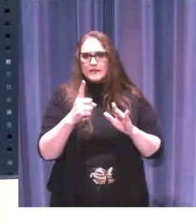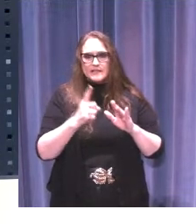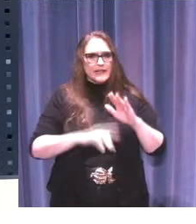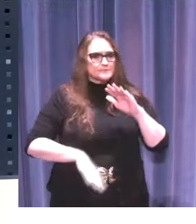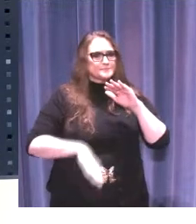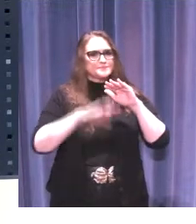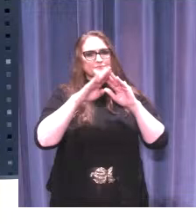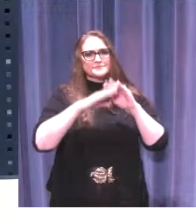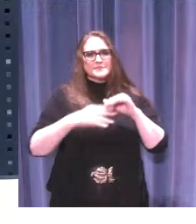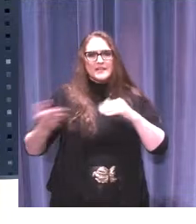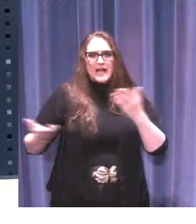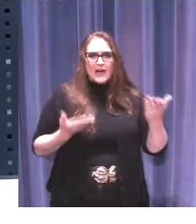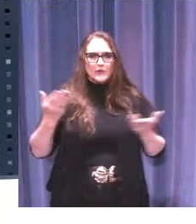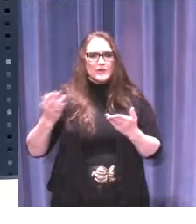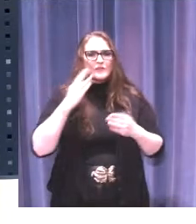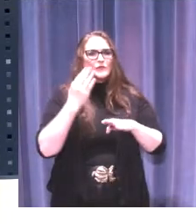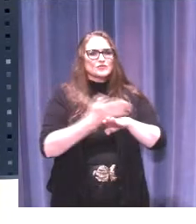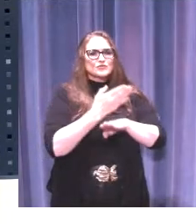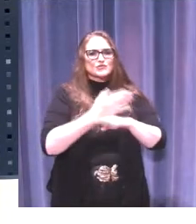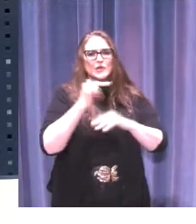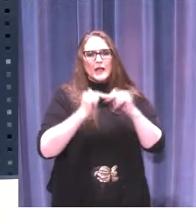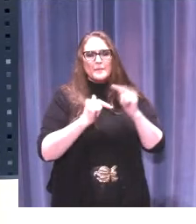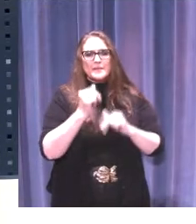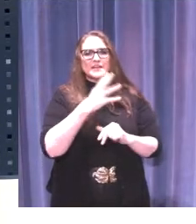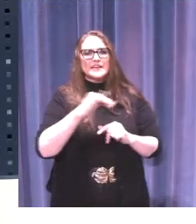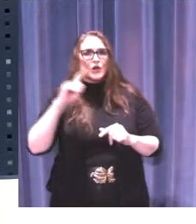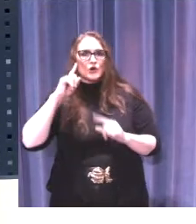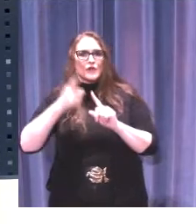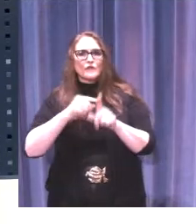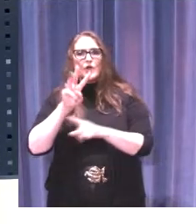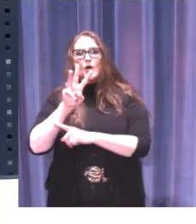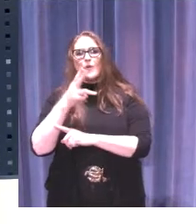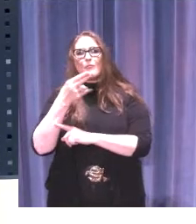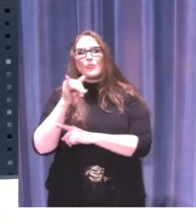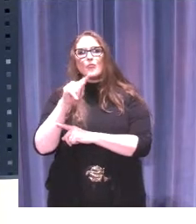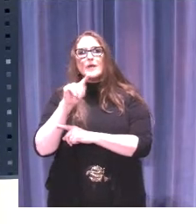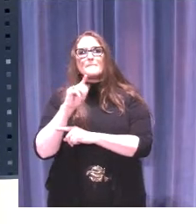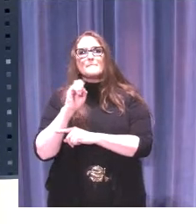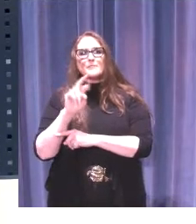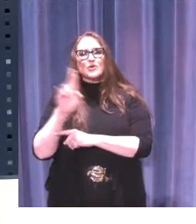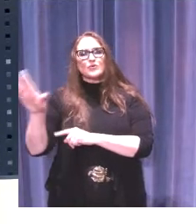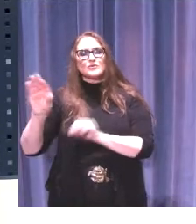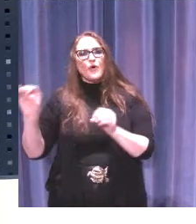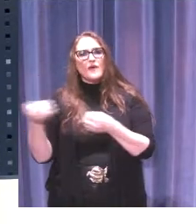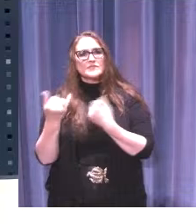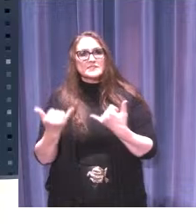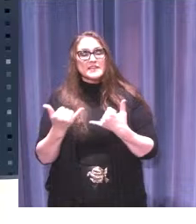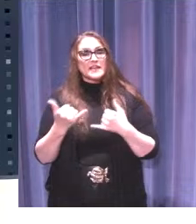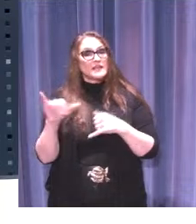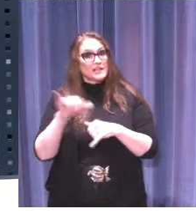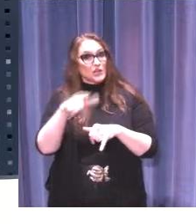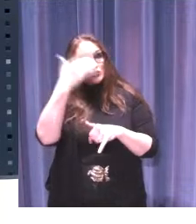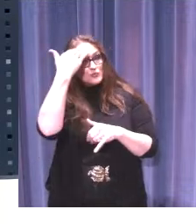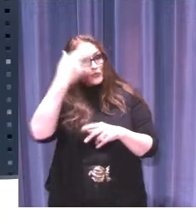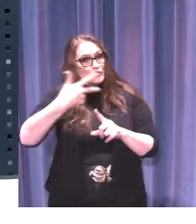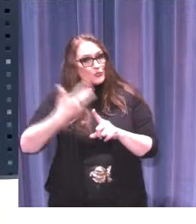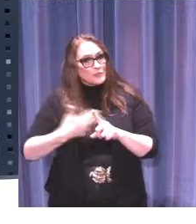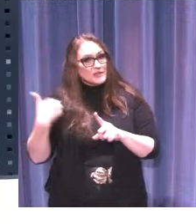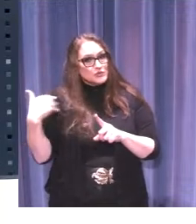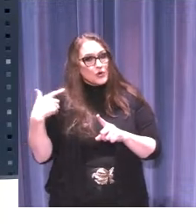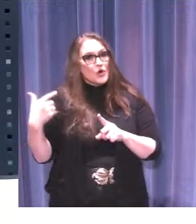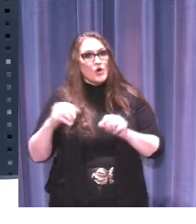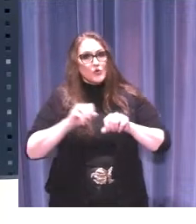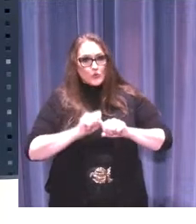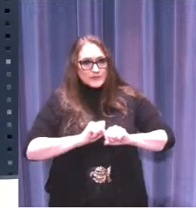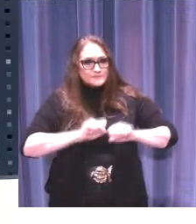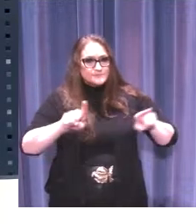construction building. I saw that from Whitmer's office today. As you know, 3 months ago, we relaunched our